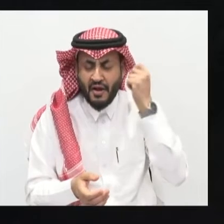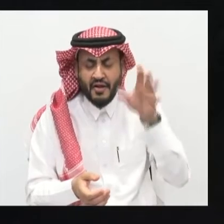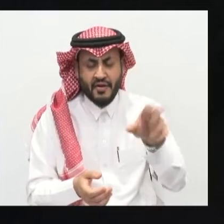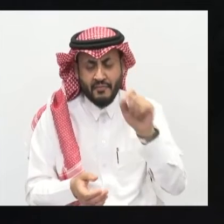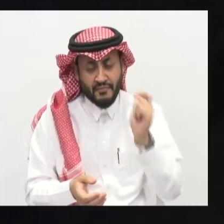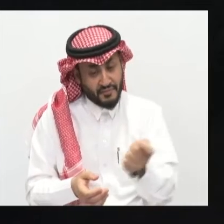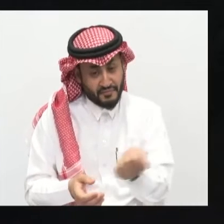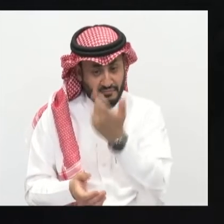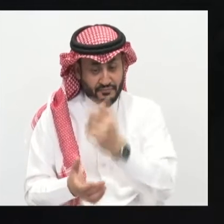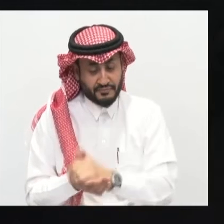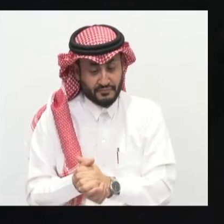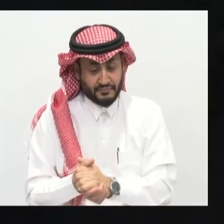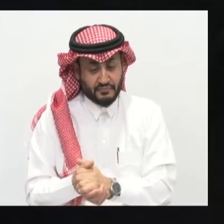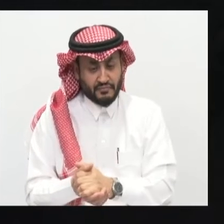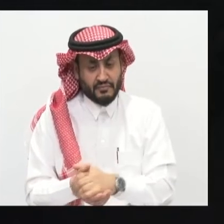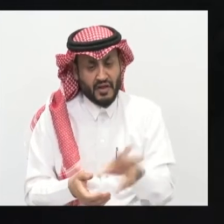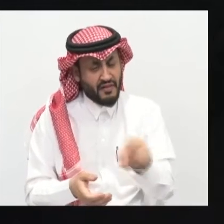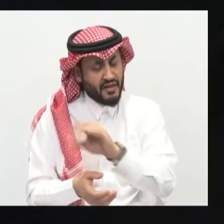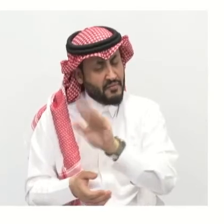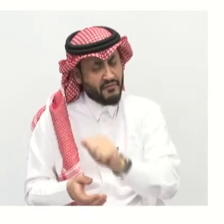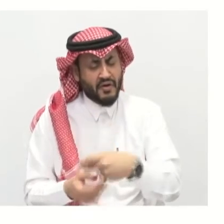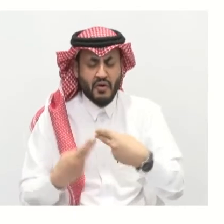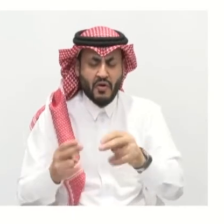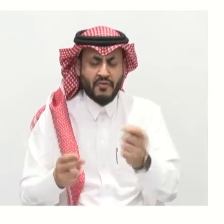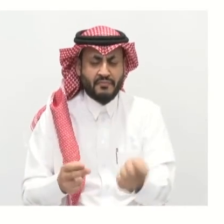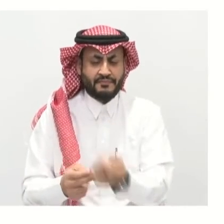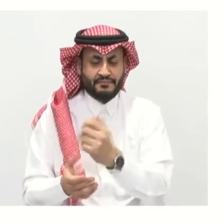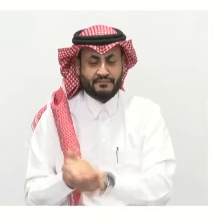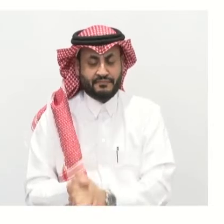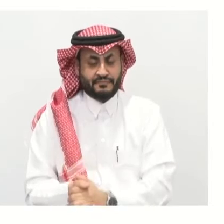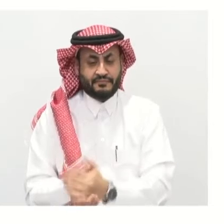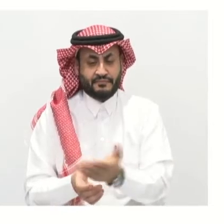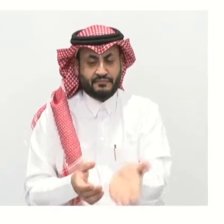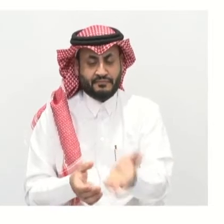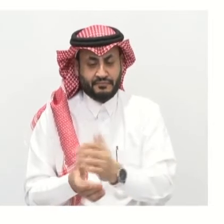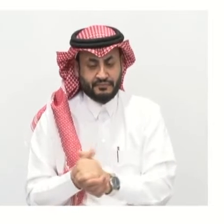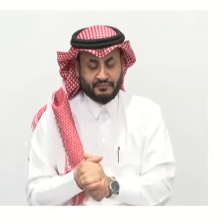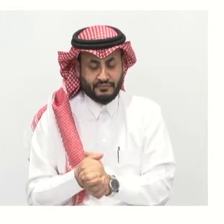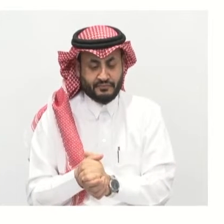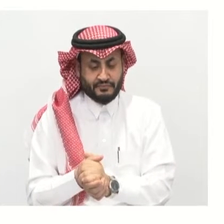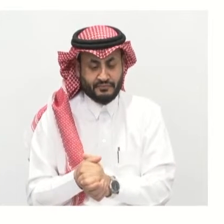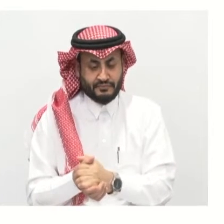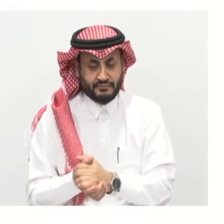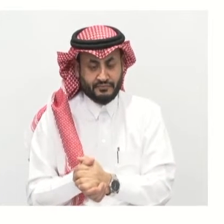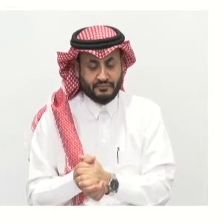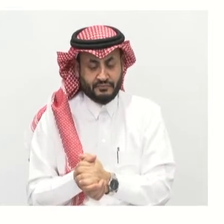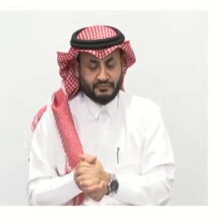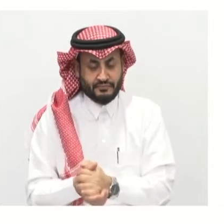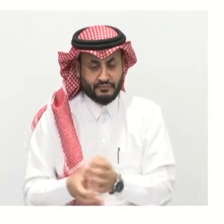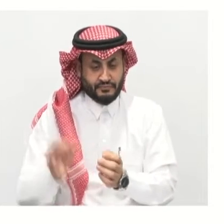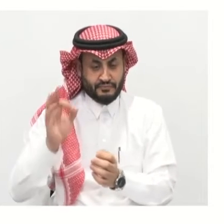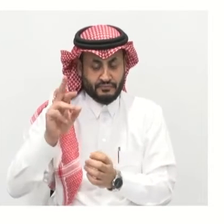just write it down. We don't have to write the same thing, okay? So let's talk friends.